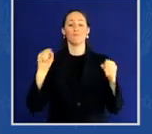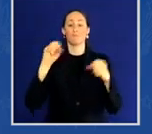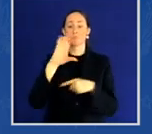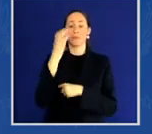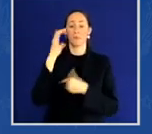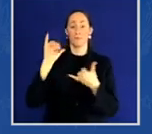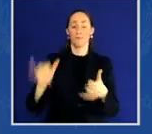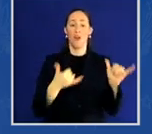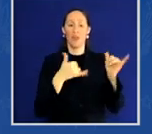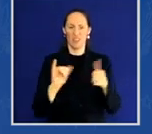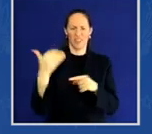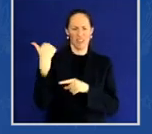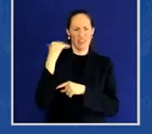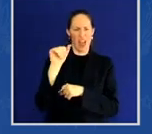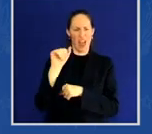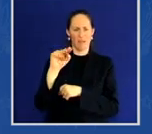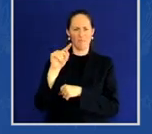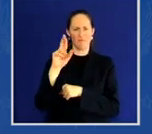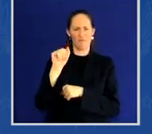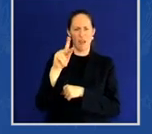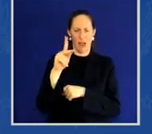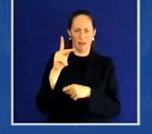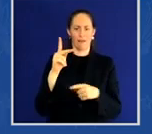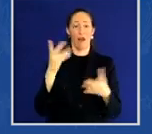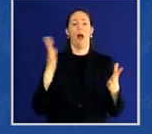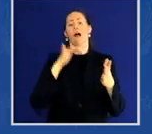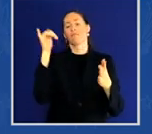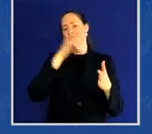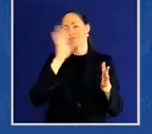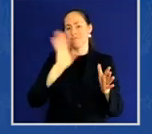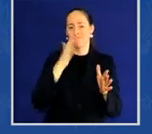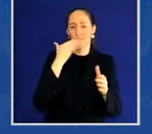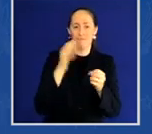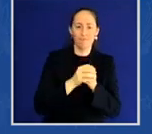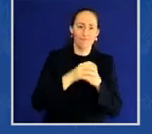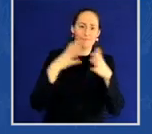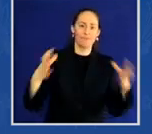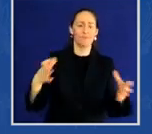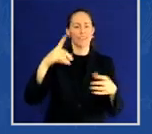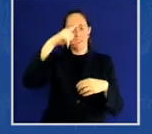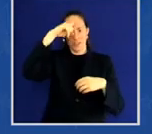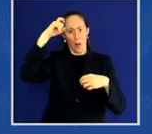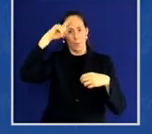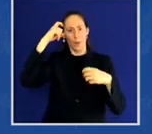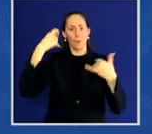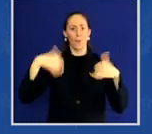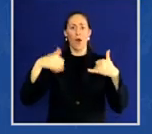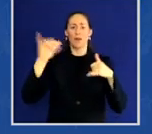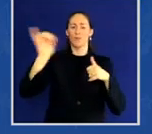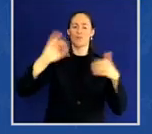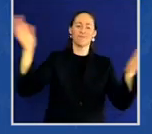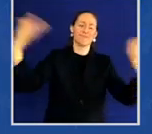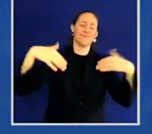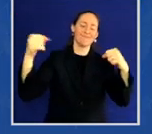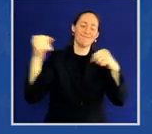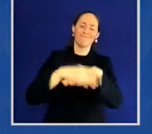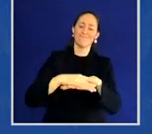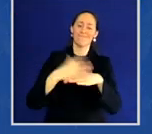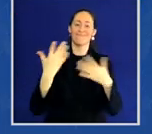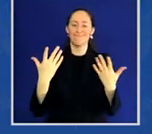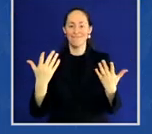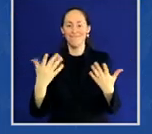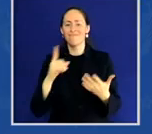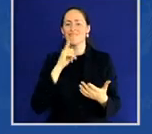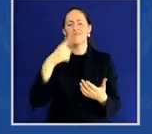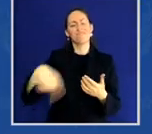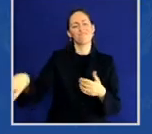summer party because family and retirees kept coming back. I want to tell you, these guys and women, they work like the devil.